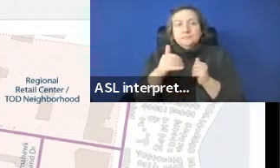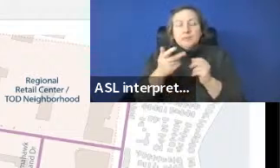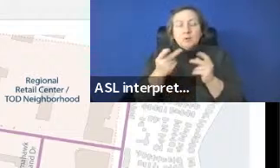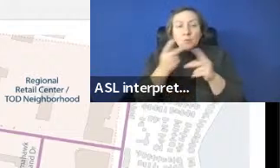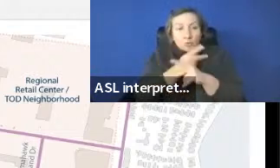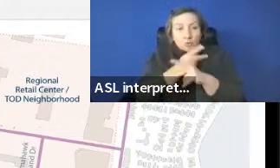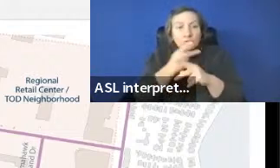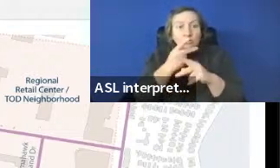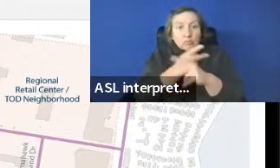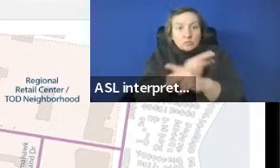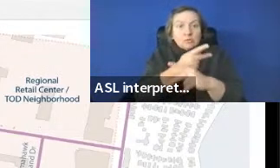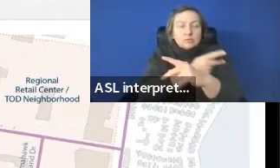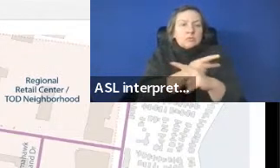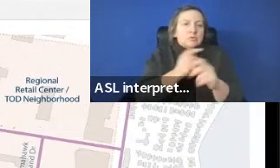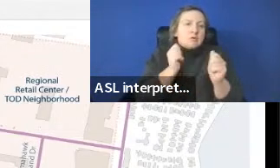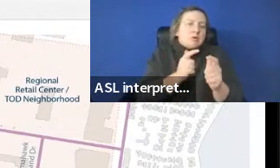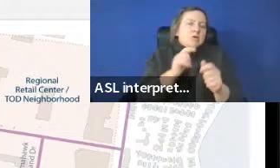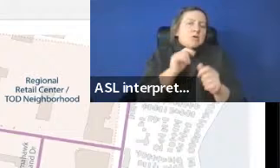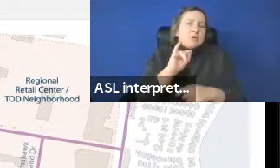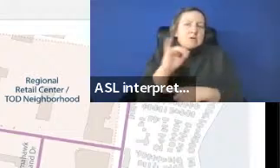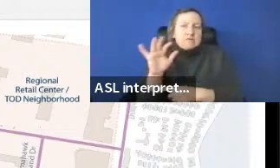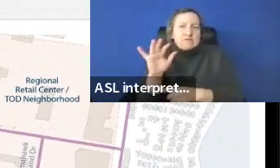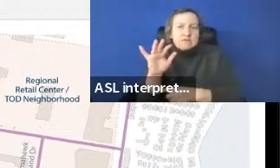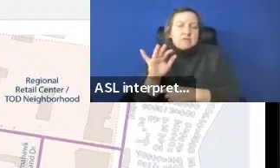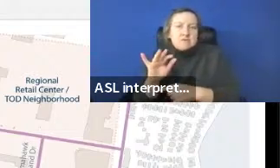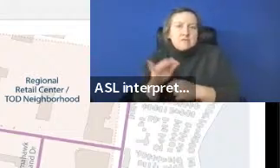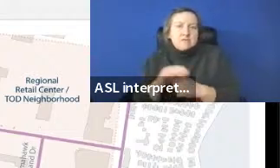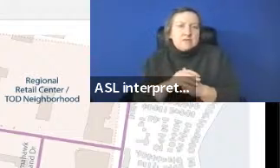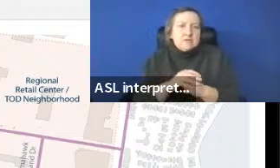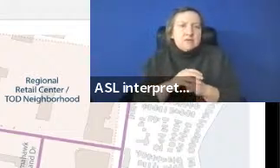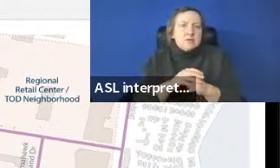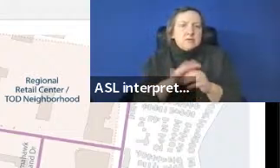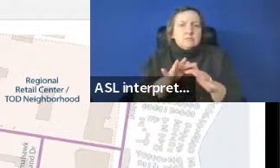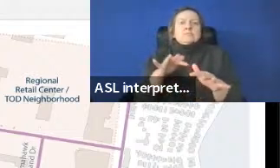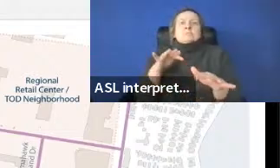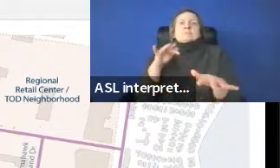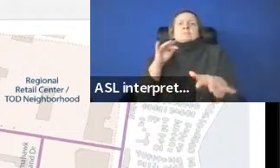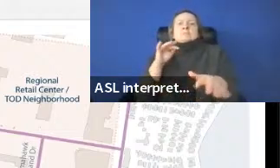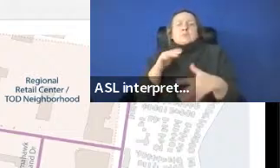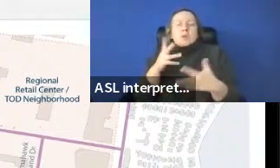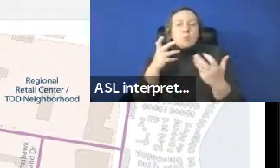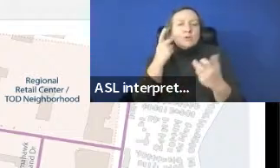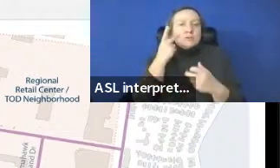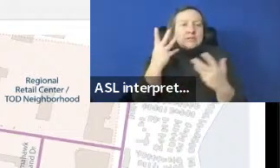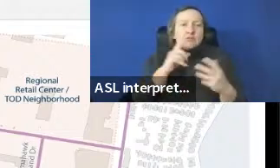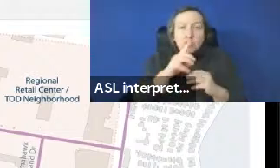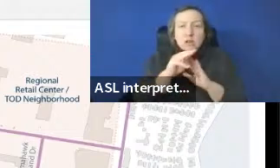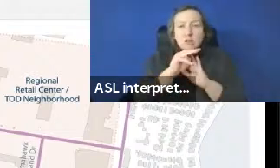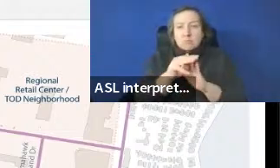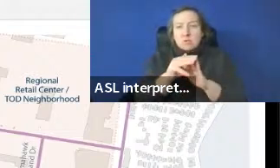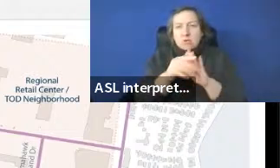all across I-5. So love to see what the models really show us on that.